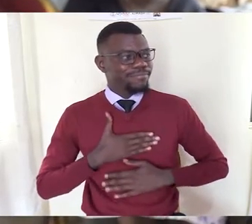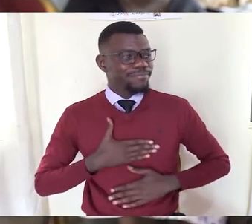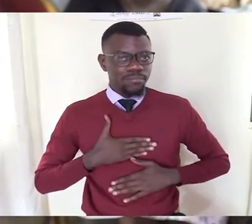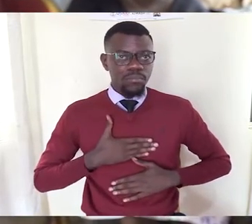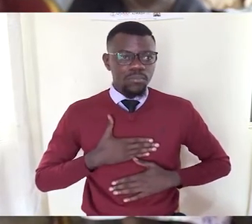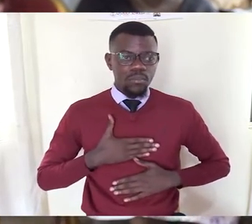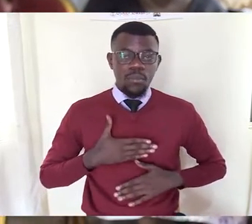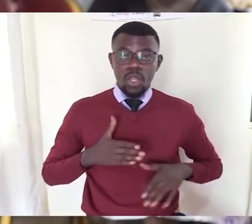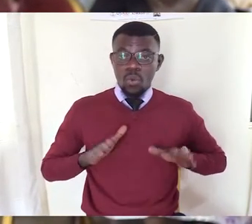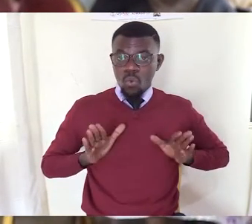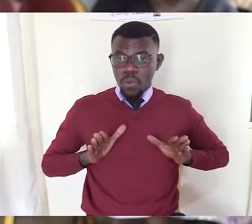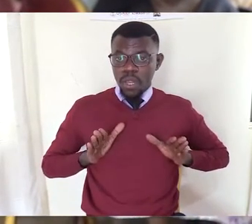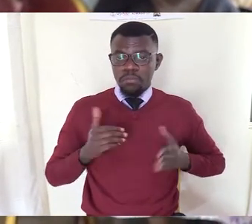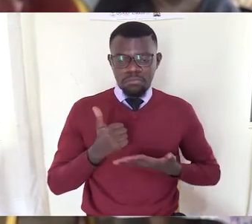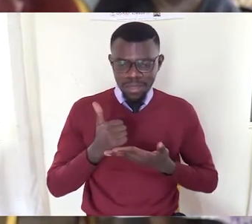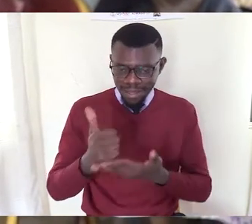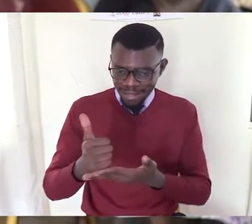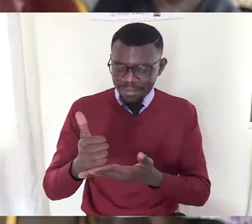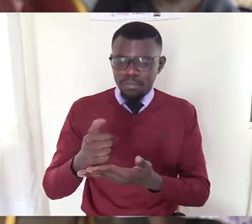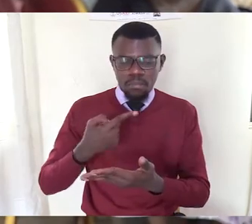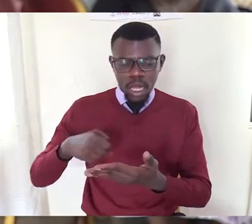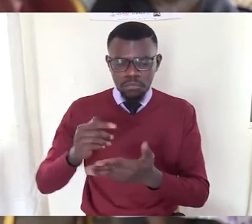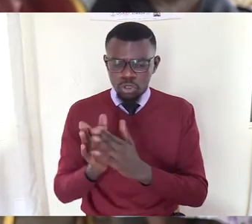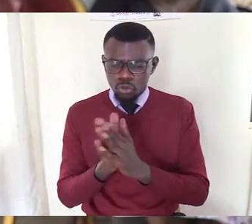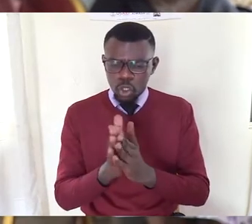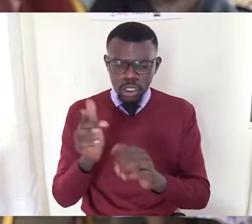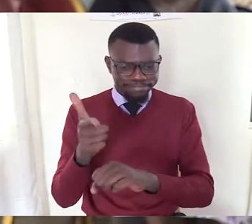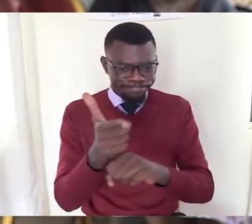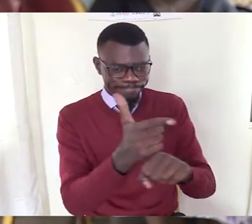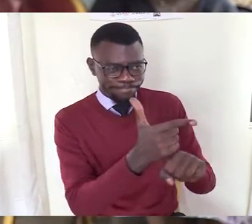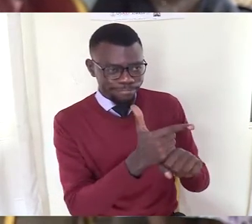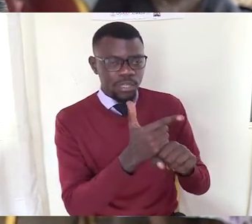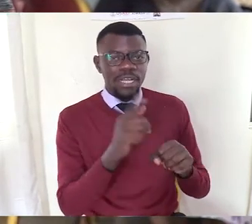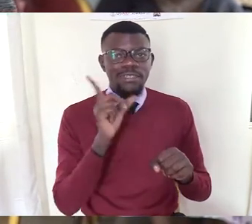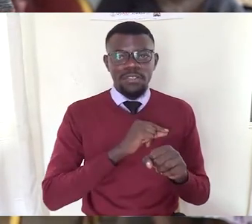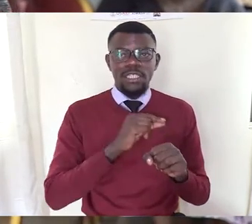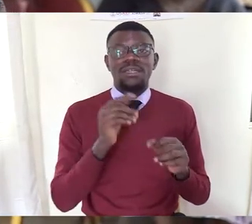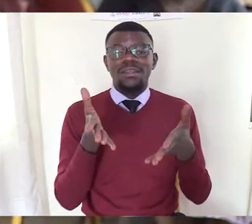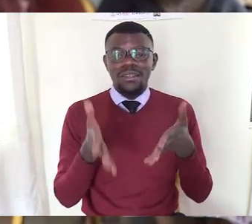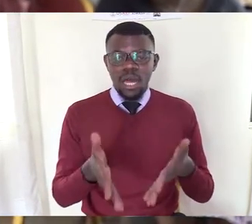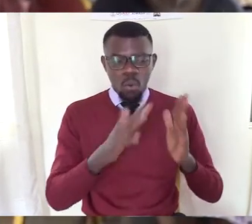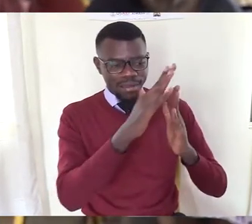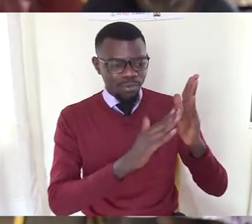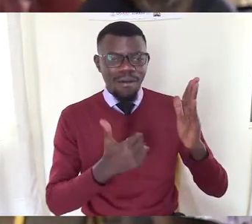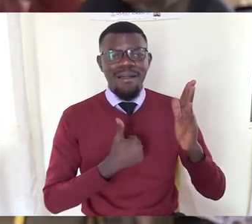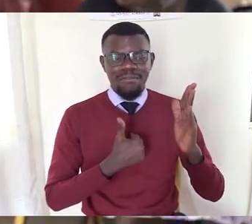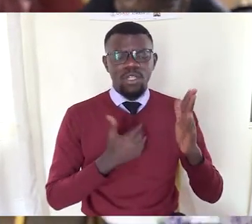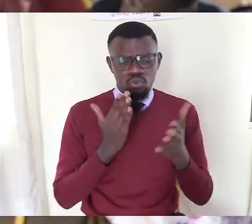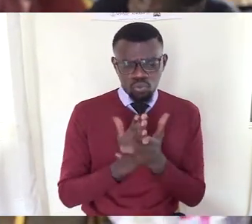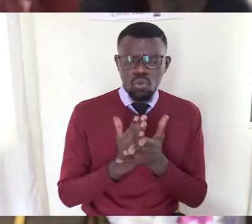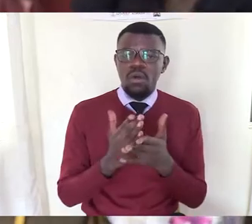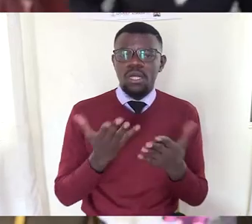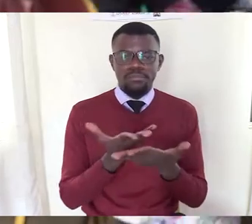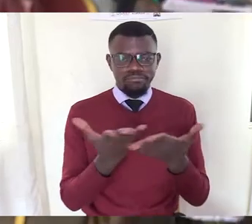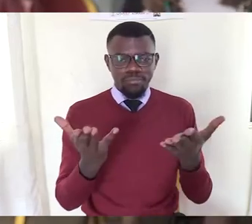us document their stories and be able to come up with this report. It takes courage to